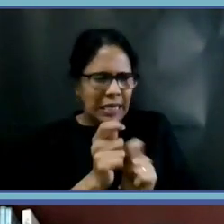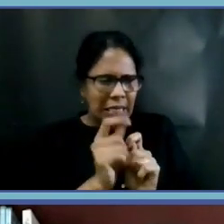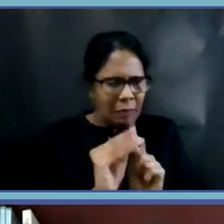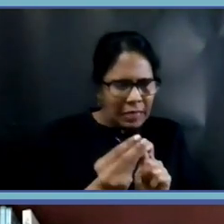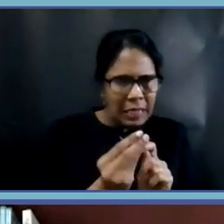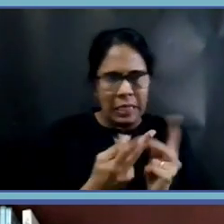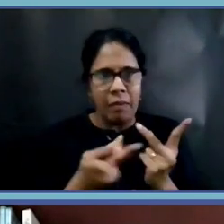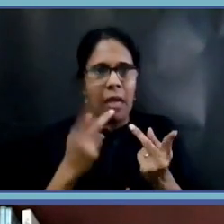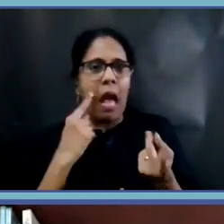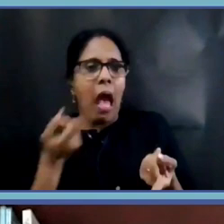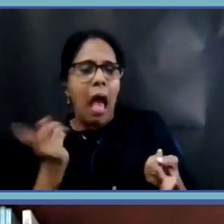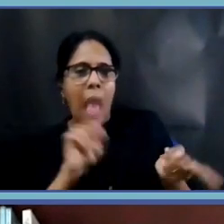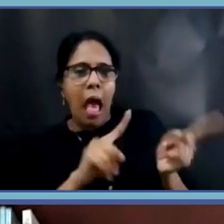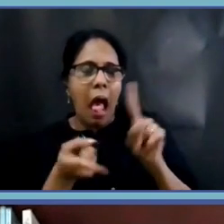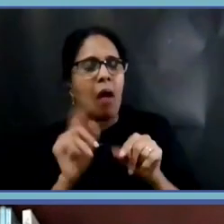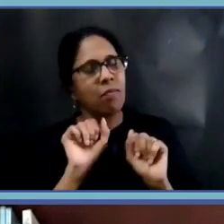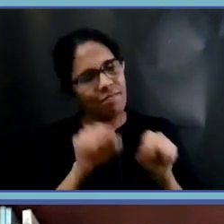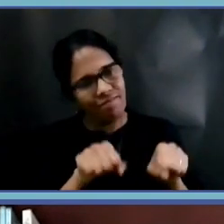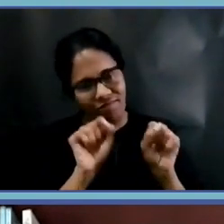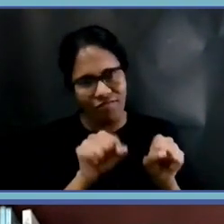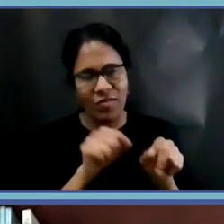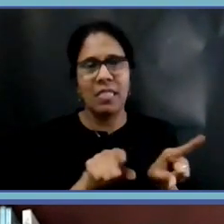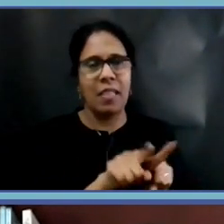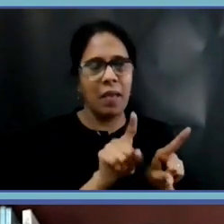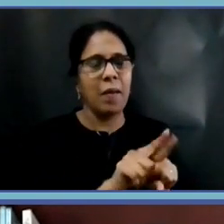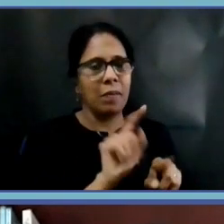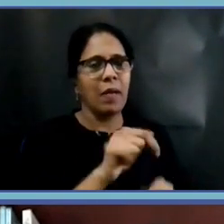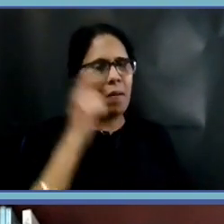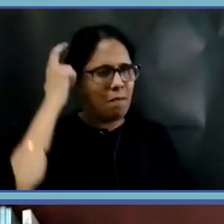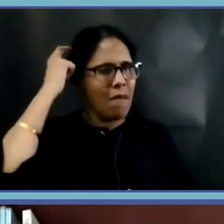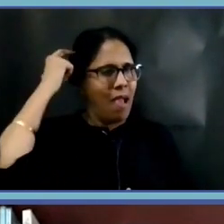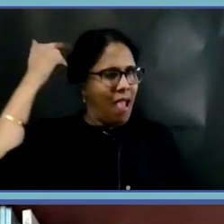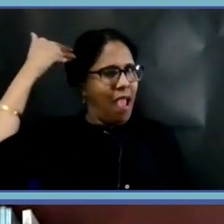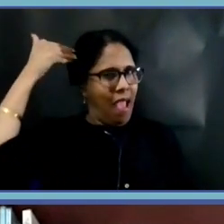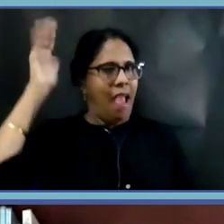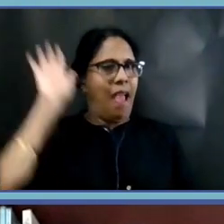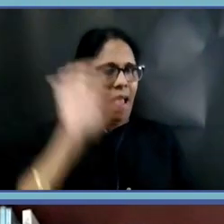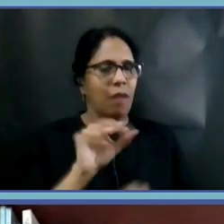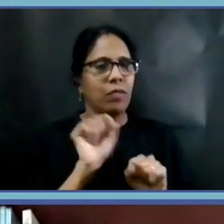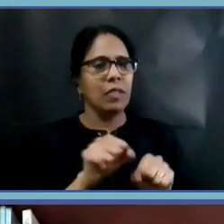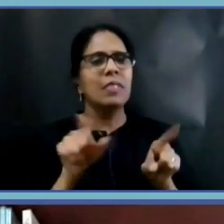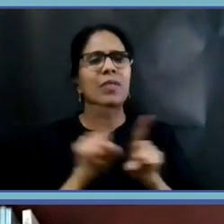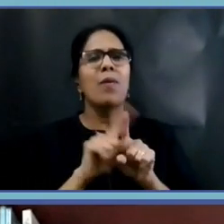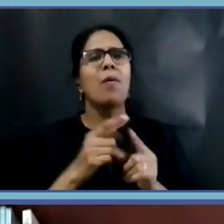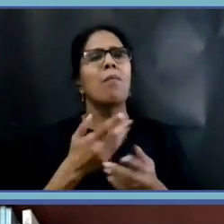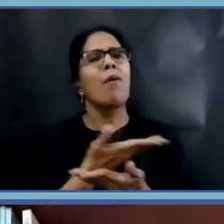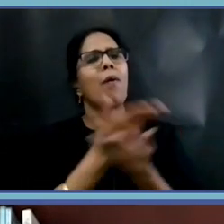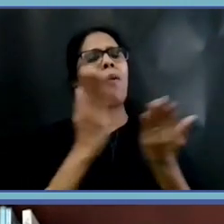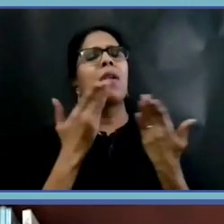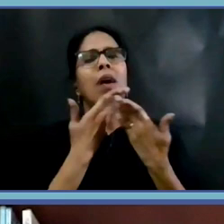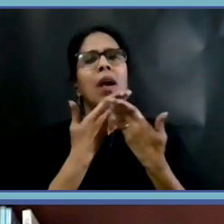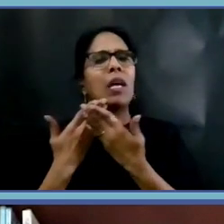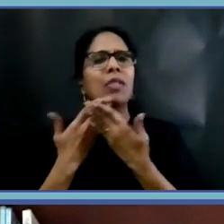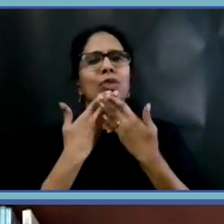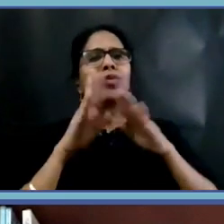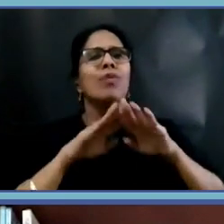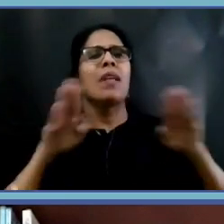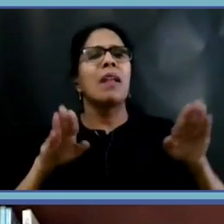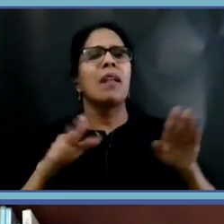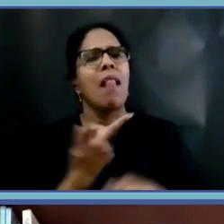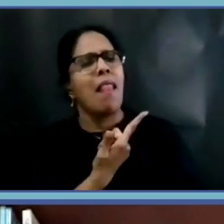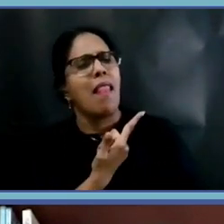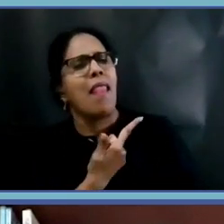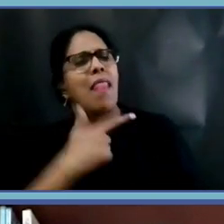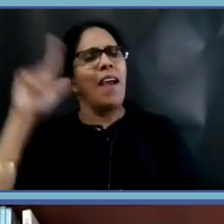it's always there. Actually, I think everyone is a student full life. All right. So,